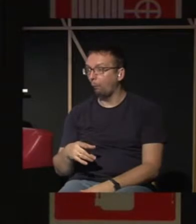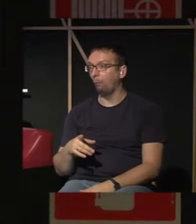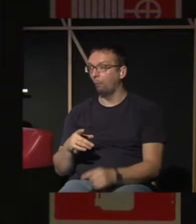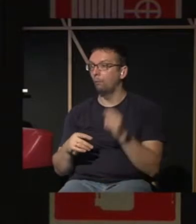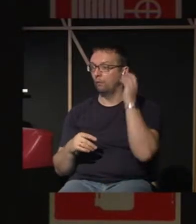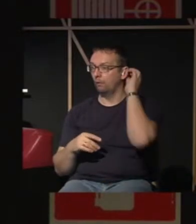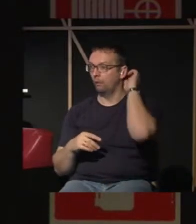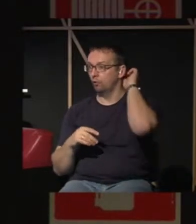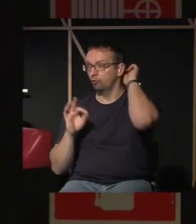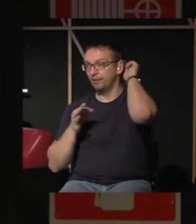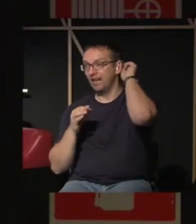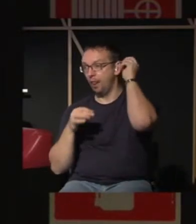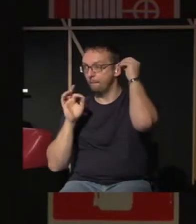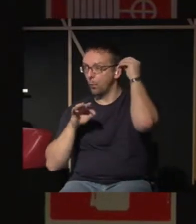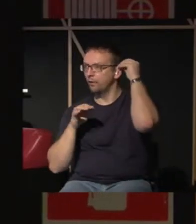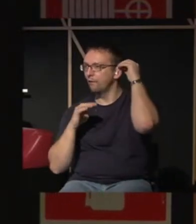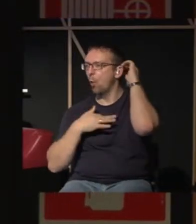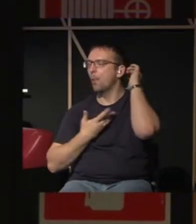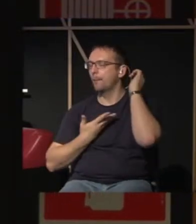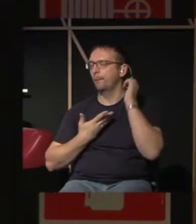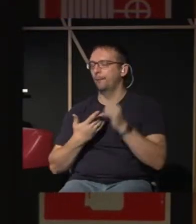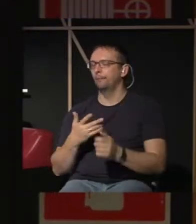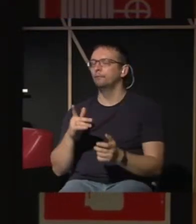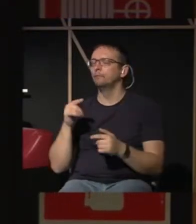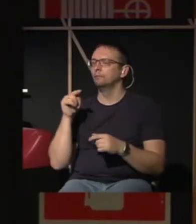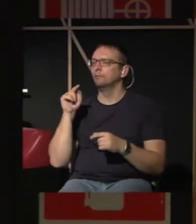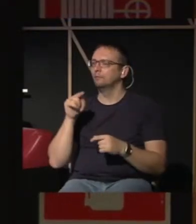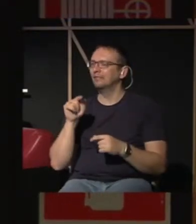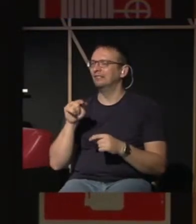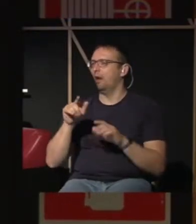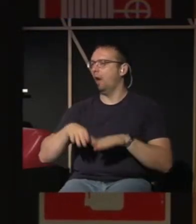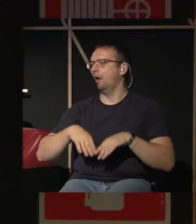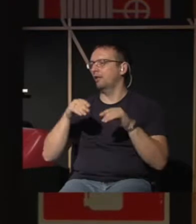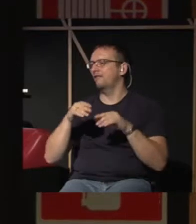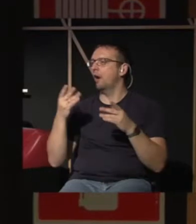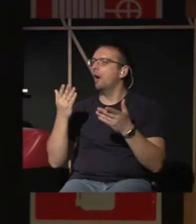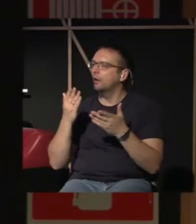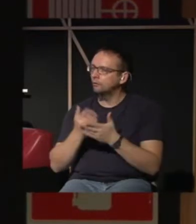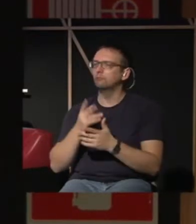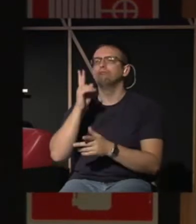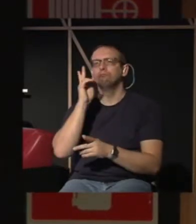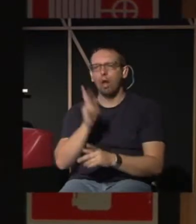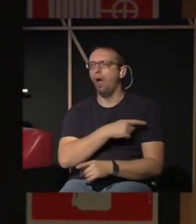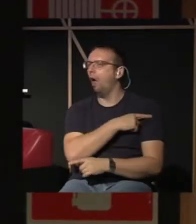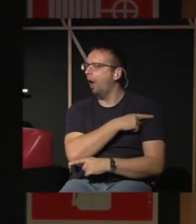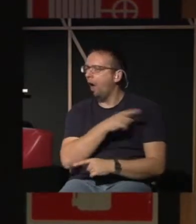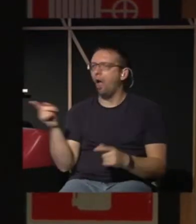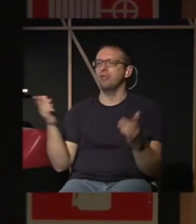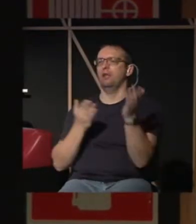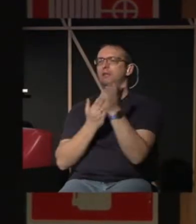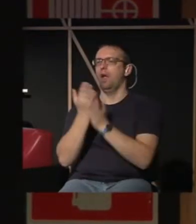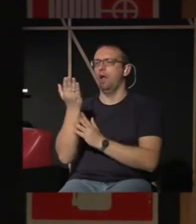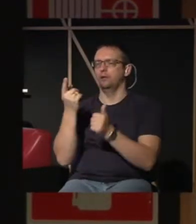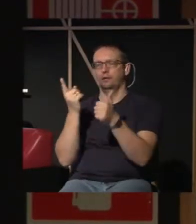integrating sustainability into our tournaments. So this was done via sustainability strategies